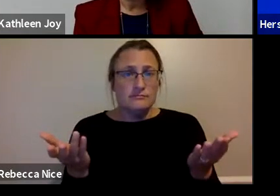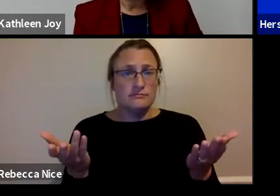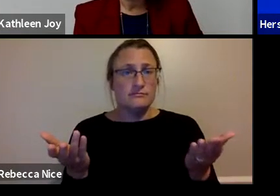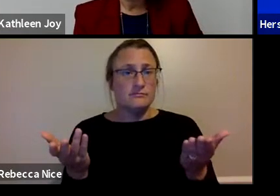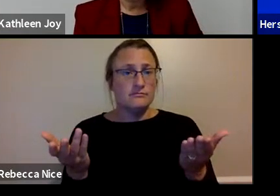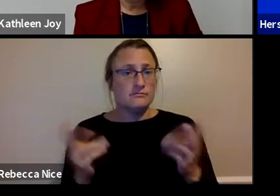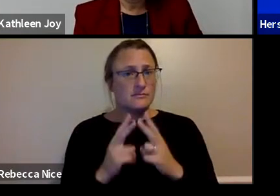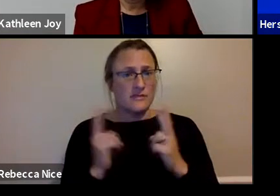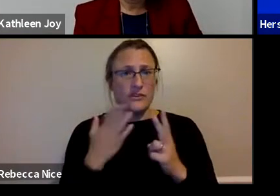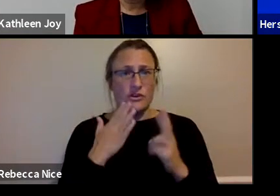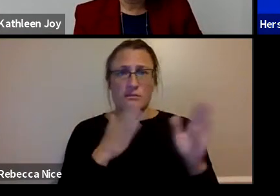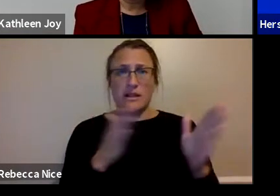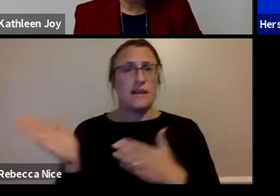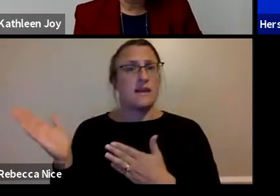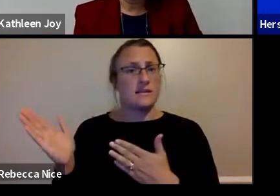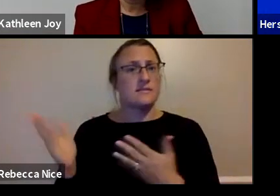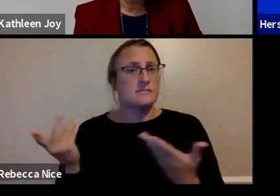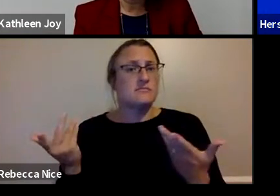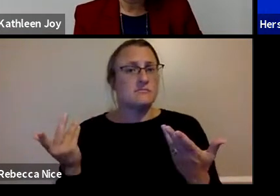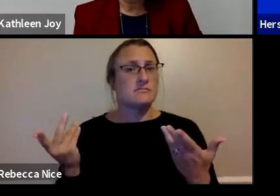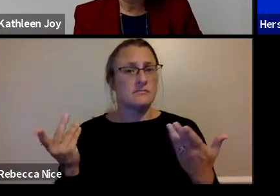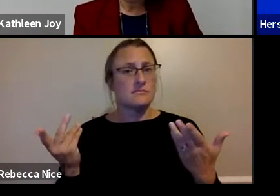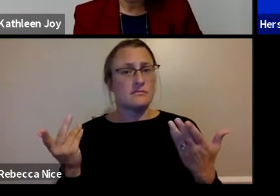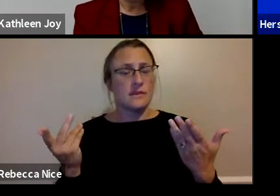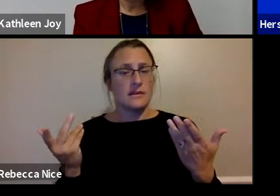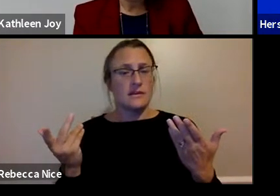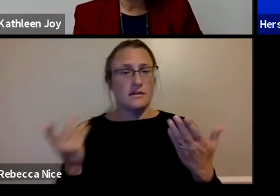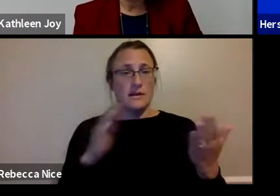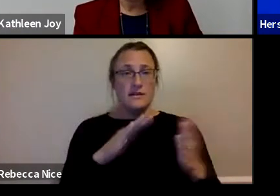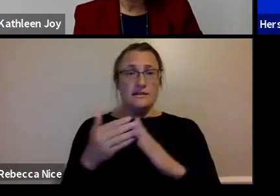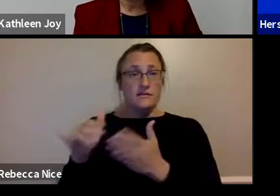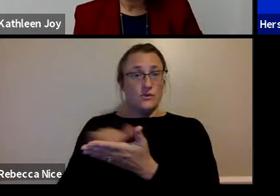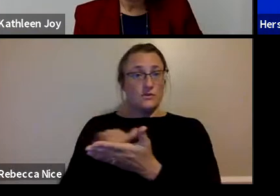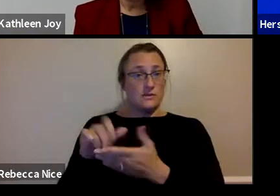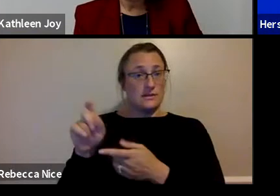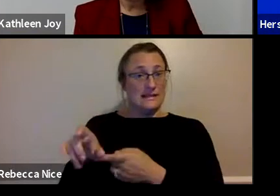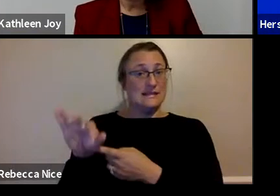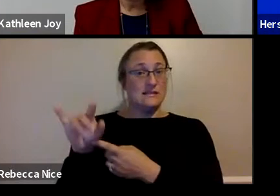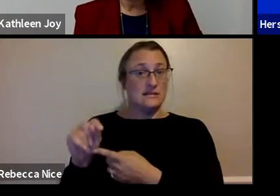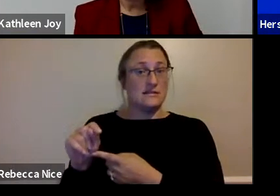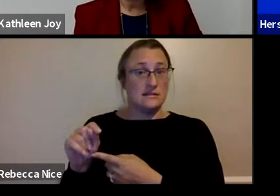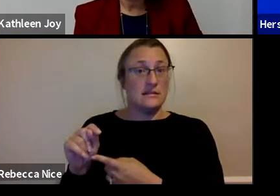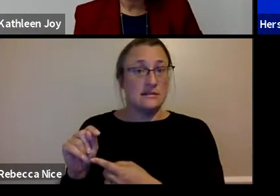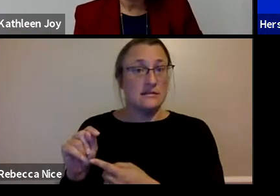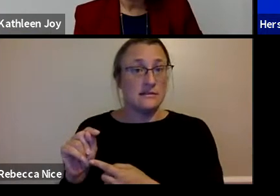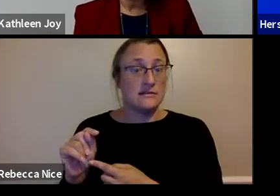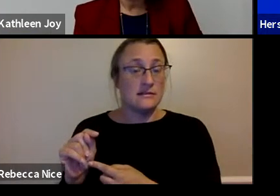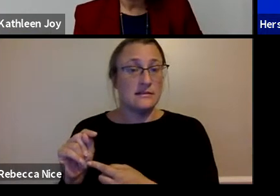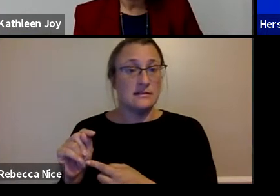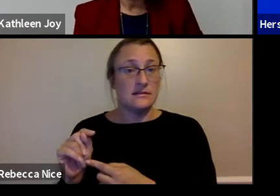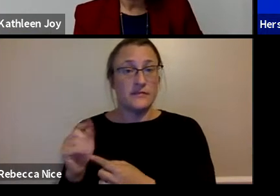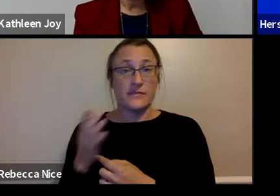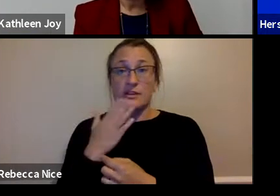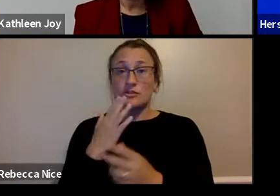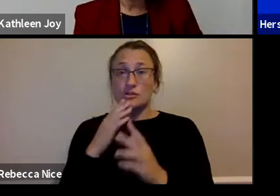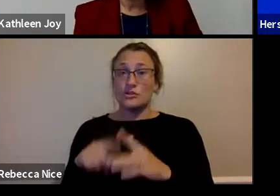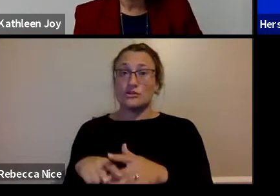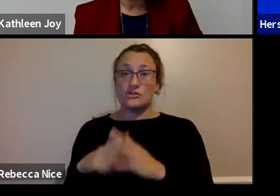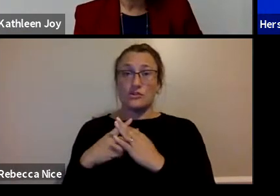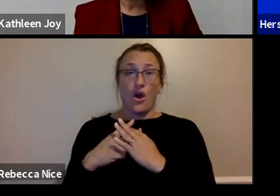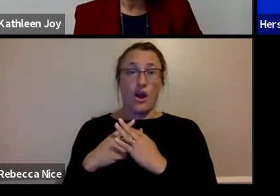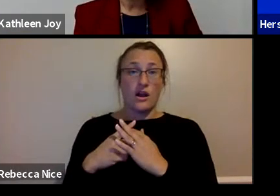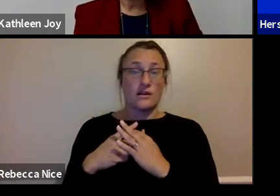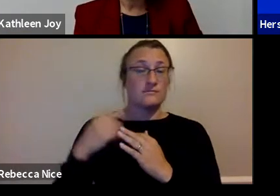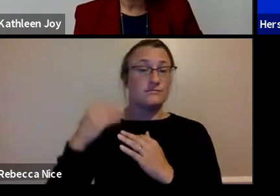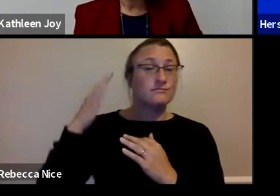a very good plan. I think that the city of New York needs it. I think that is a starting point for better